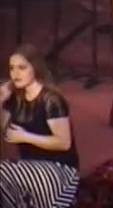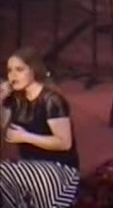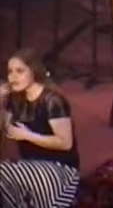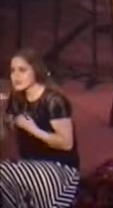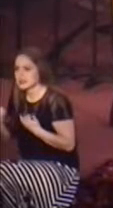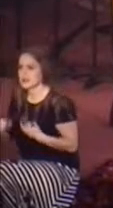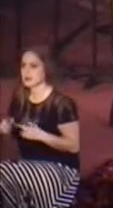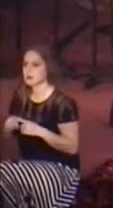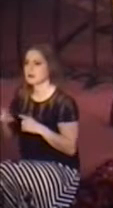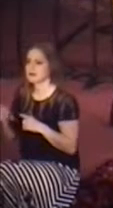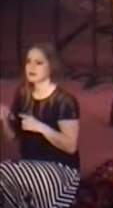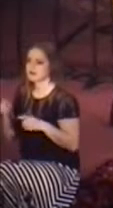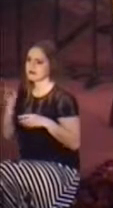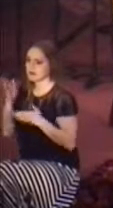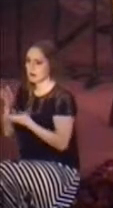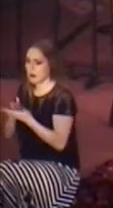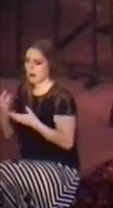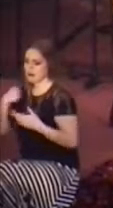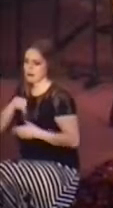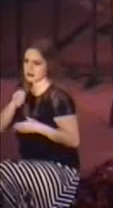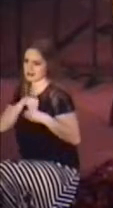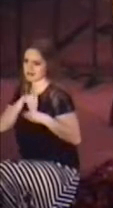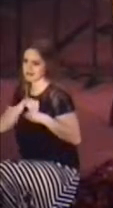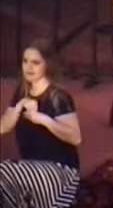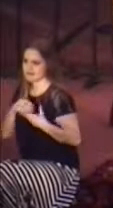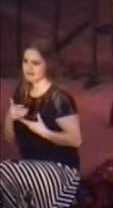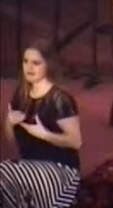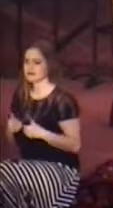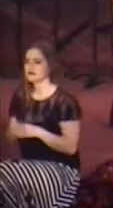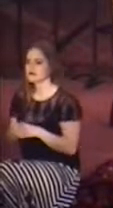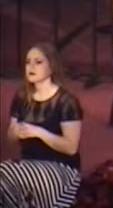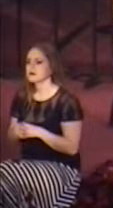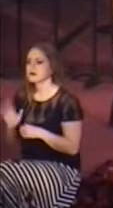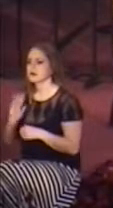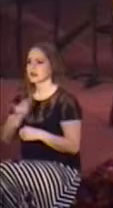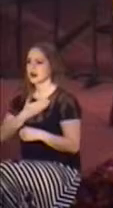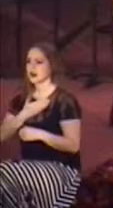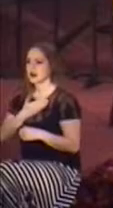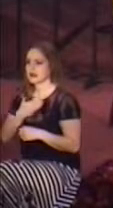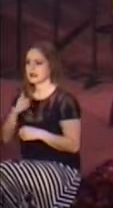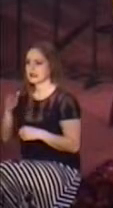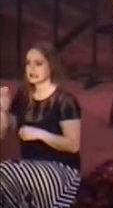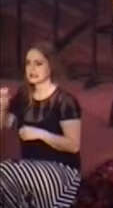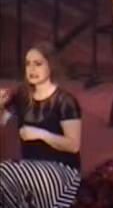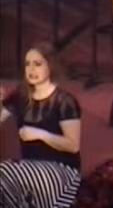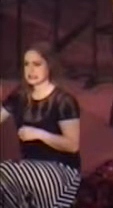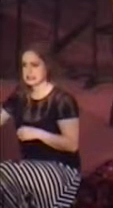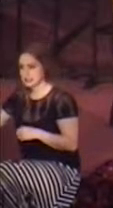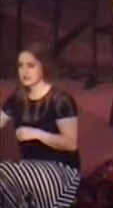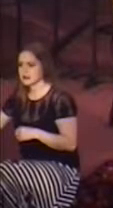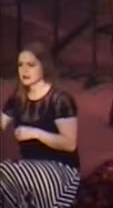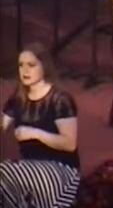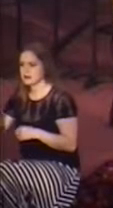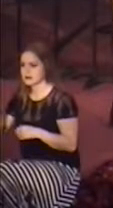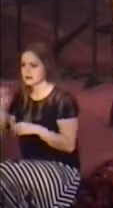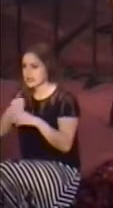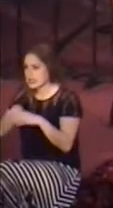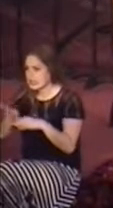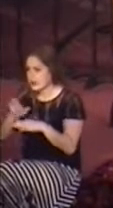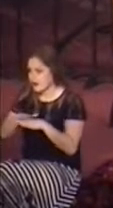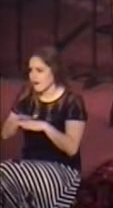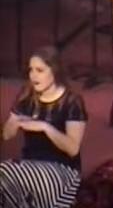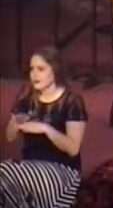traditional, it's inside of us. Our babysitter was on it. Us boys would act up, you know, and it was really hard to keep good babysitters, wasn't